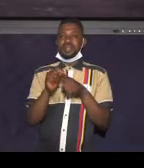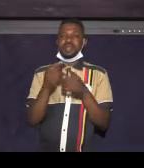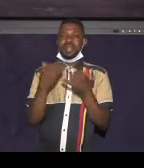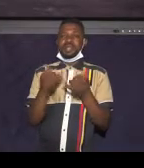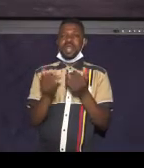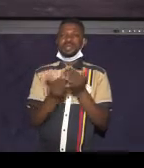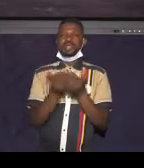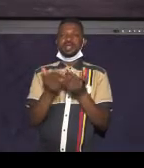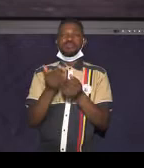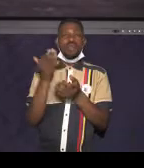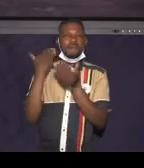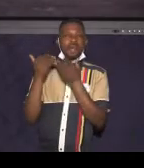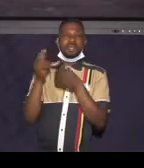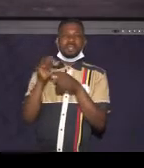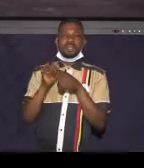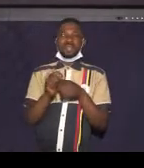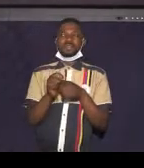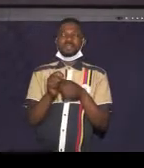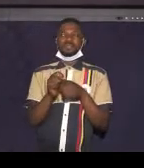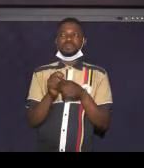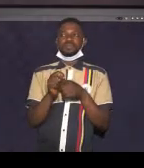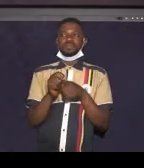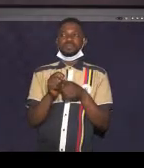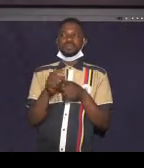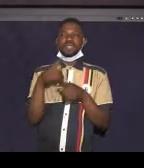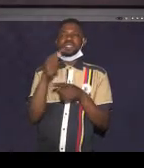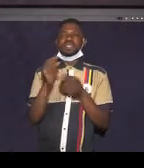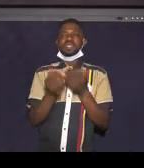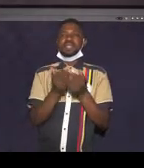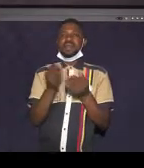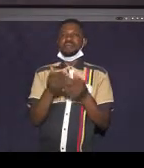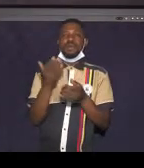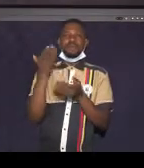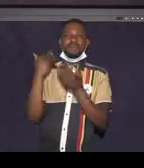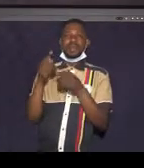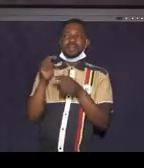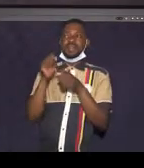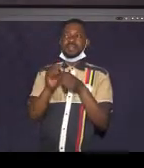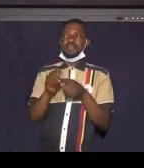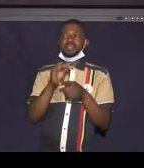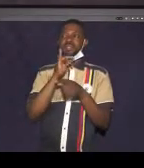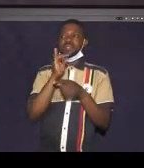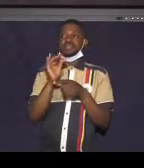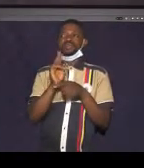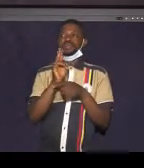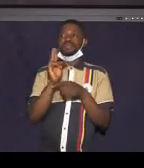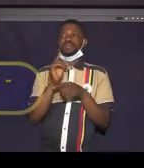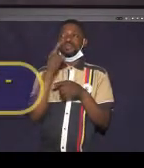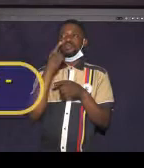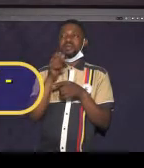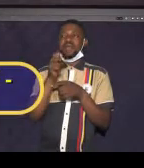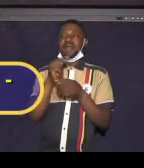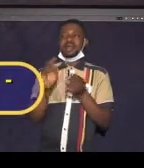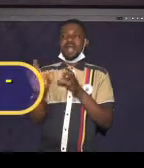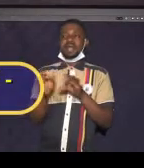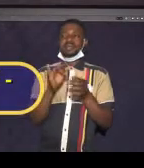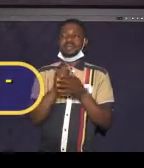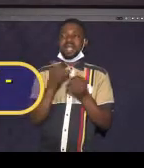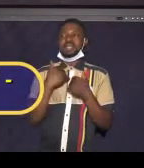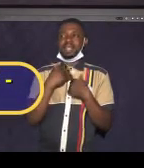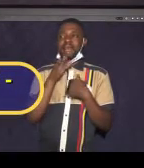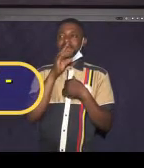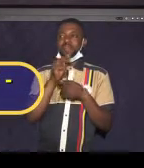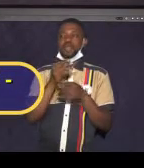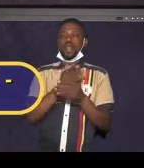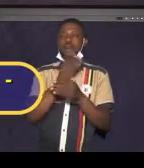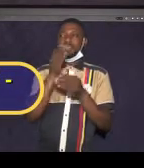the simple past tense. The simple past tense is used for an action that has been completed at